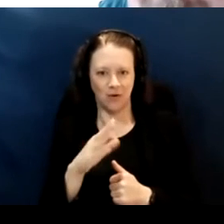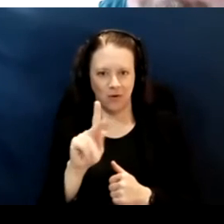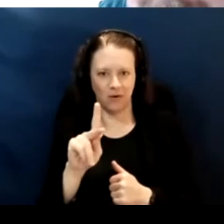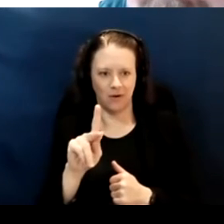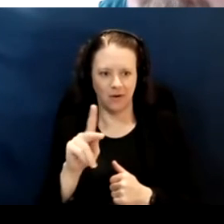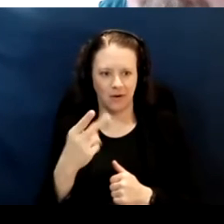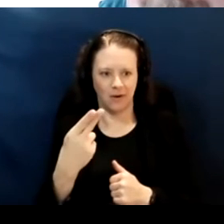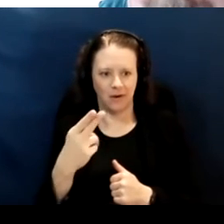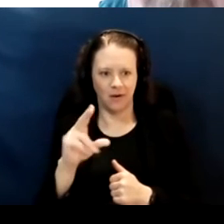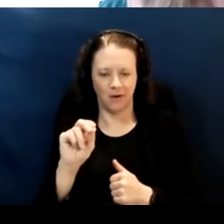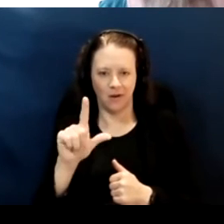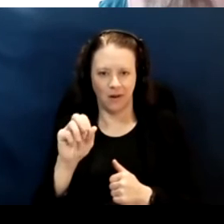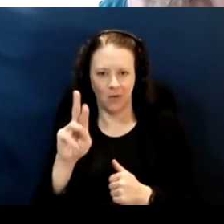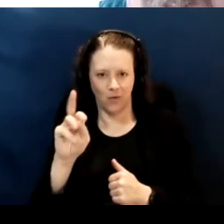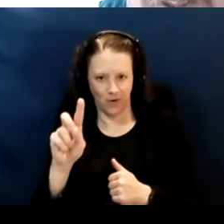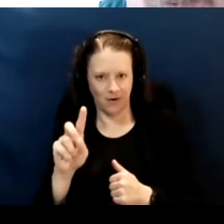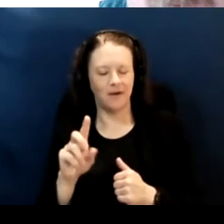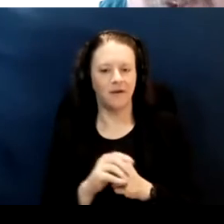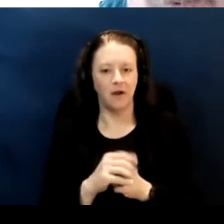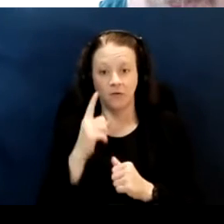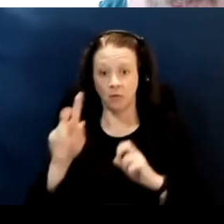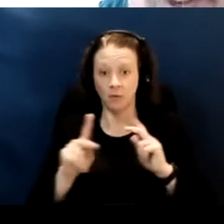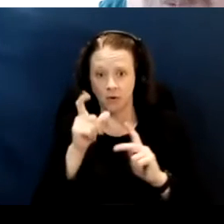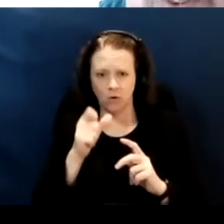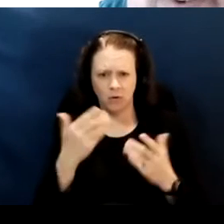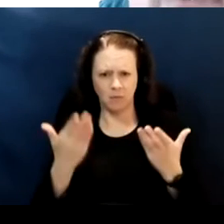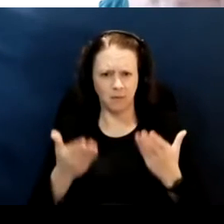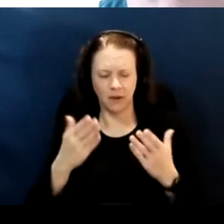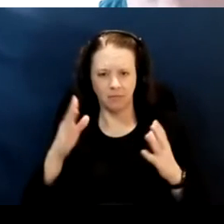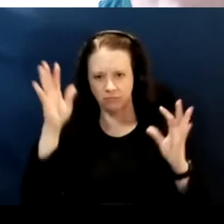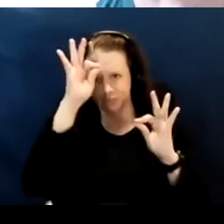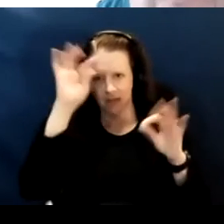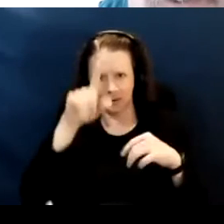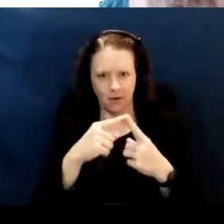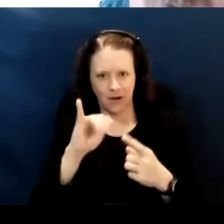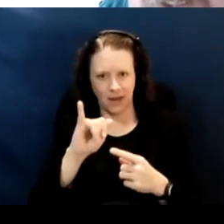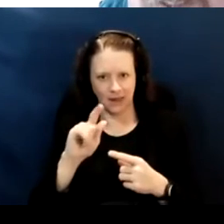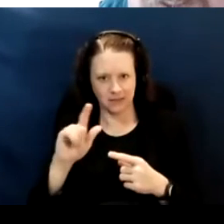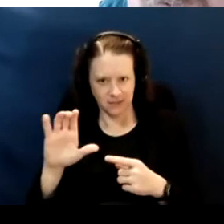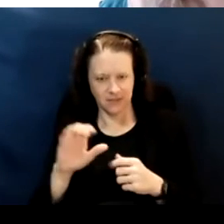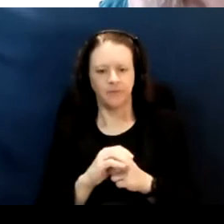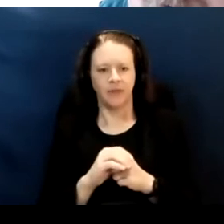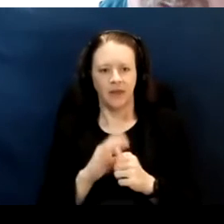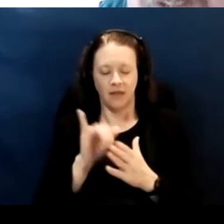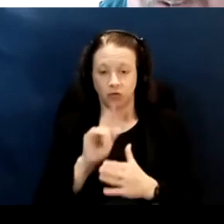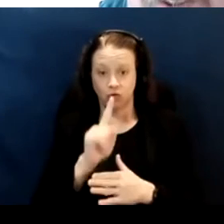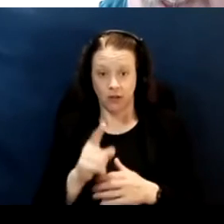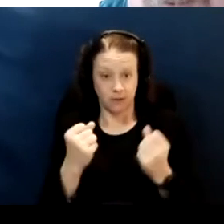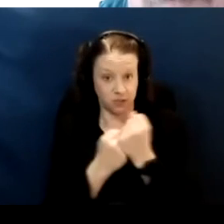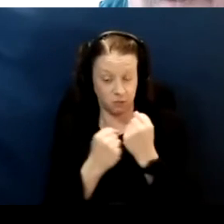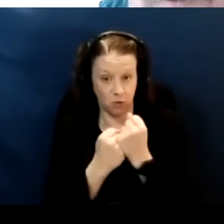so for those who may be less familiar with independent living centers, this is really the support